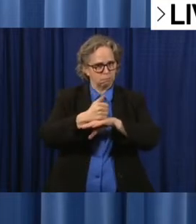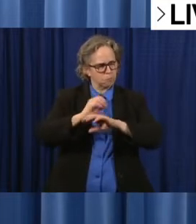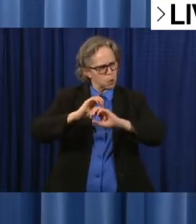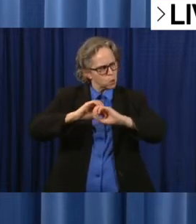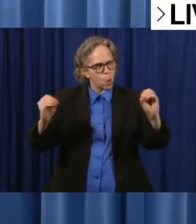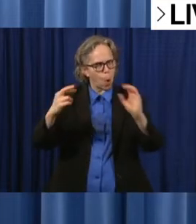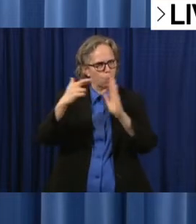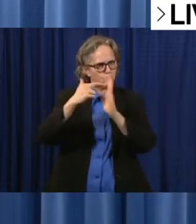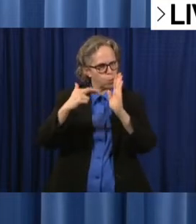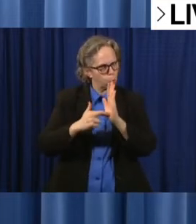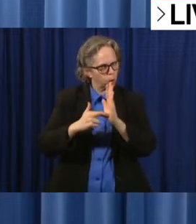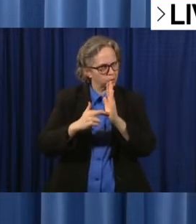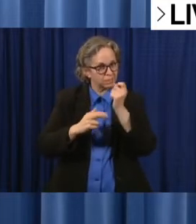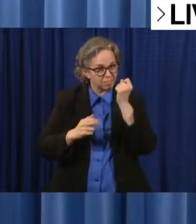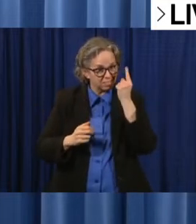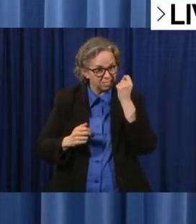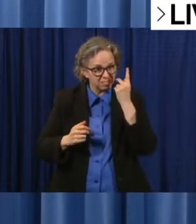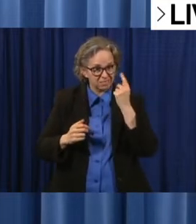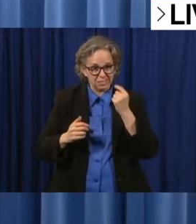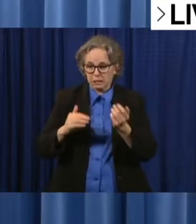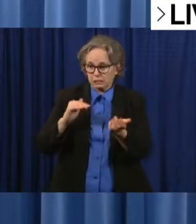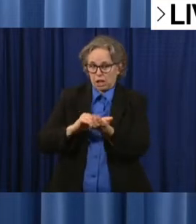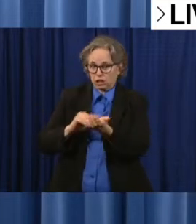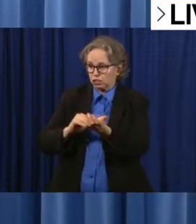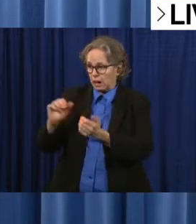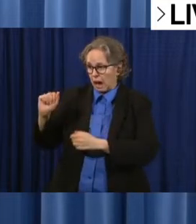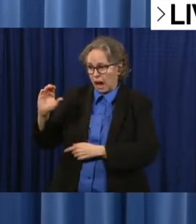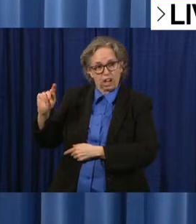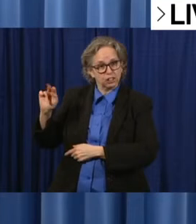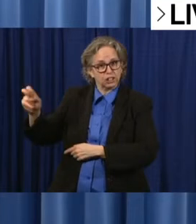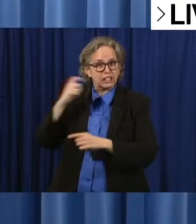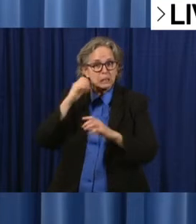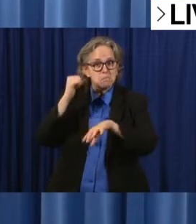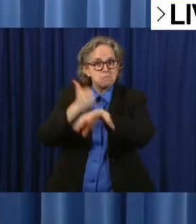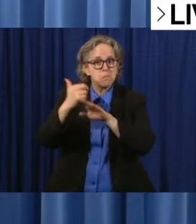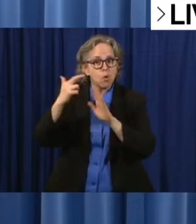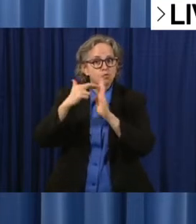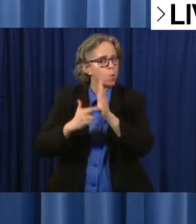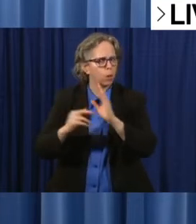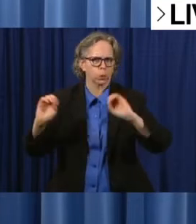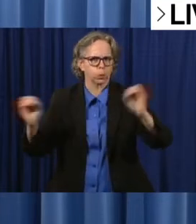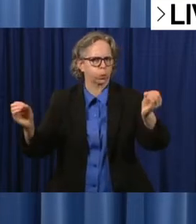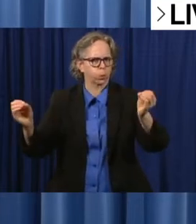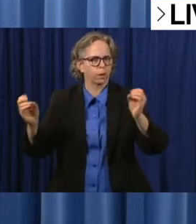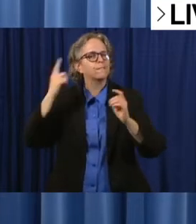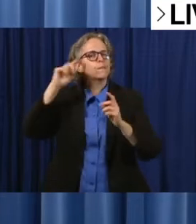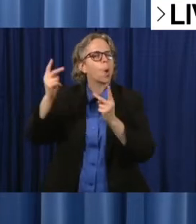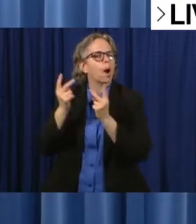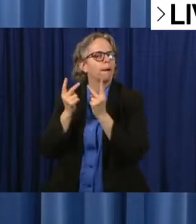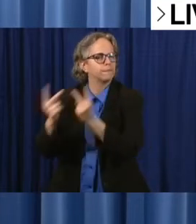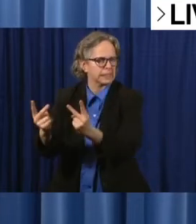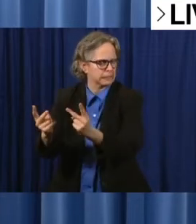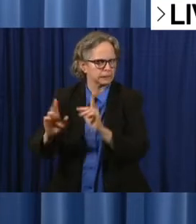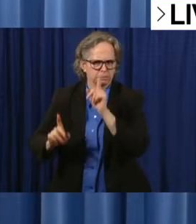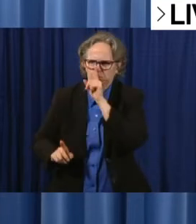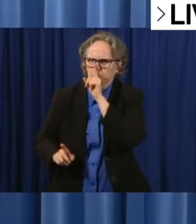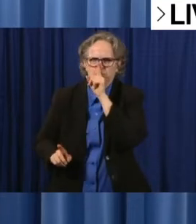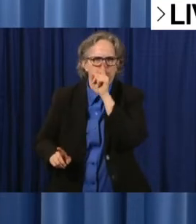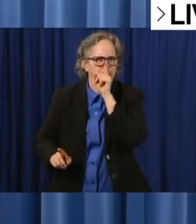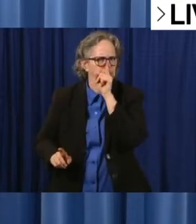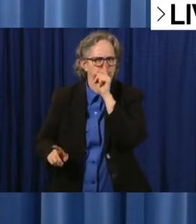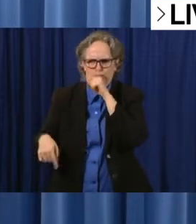Dr. Acton has not issued any rule in regard to visitation. We have not done that throughout this COVID-19.